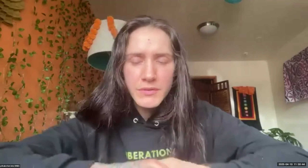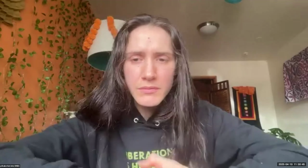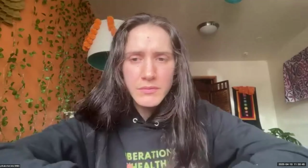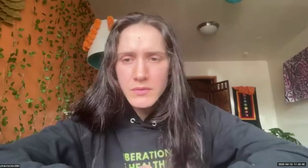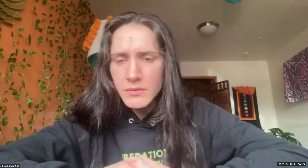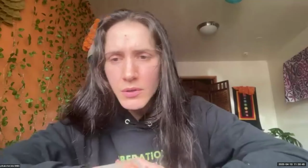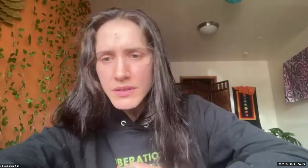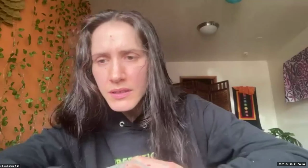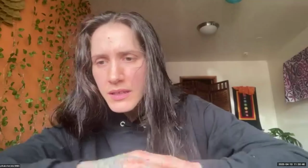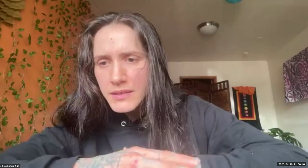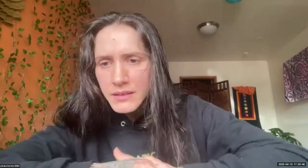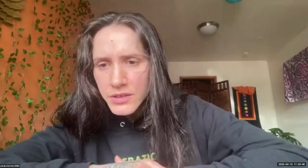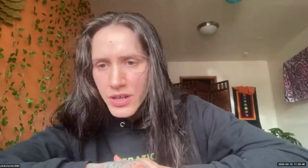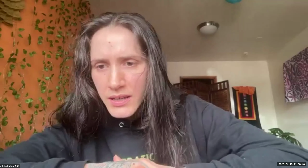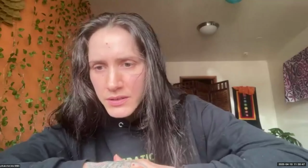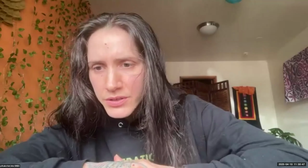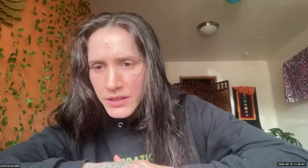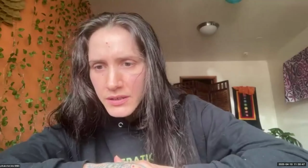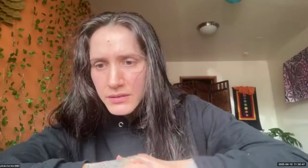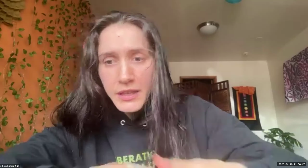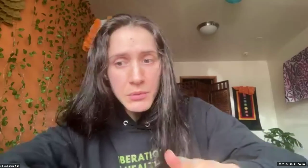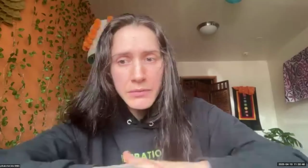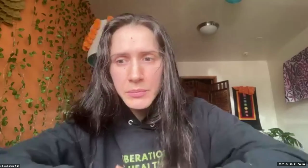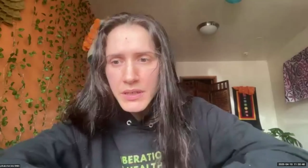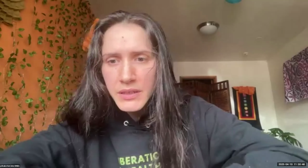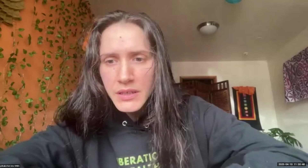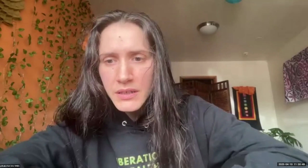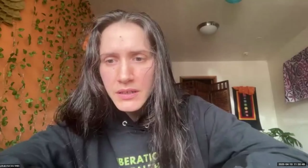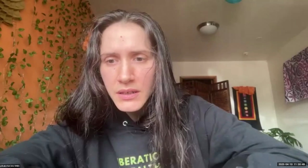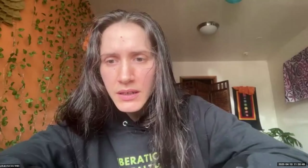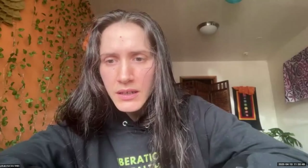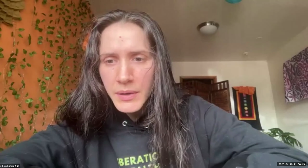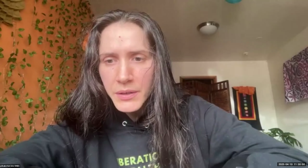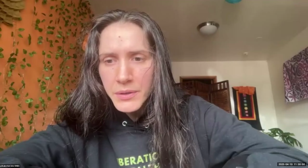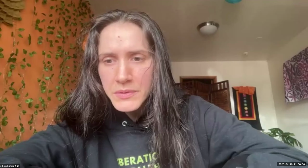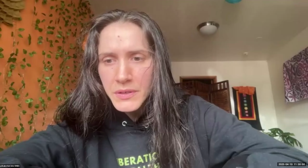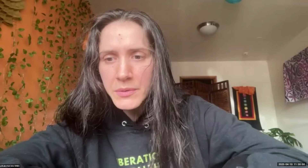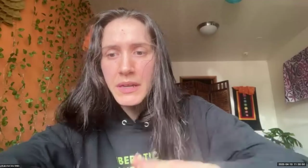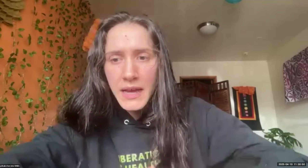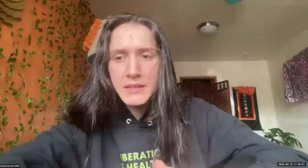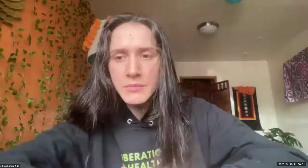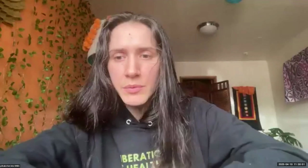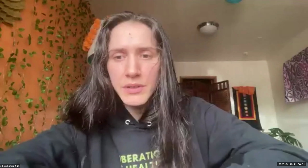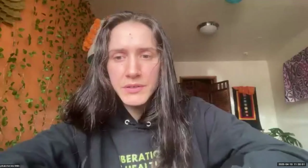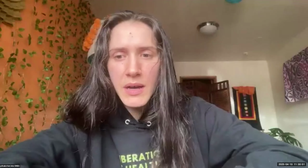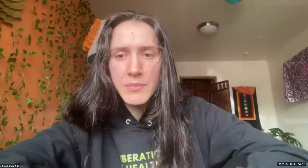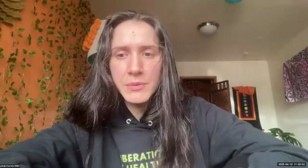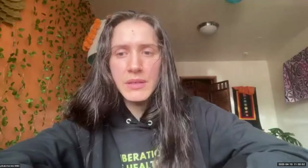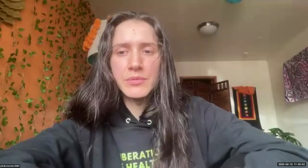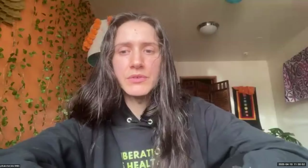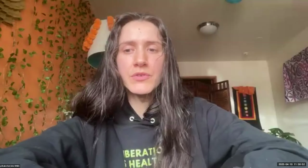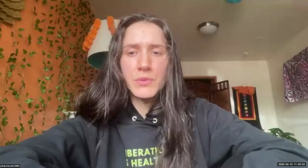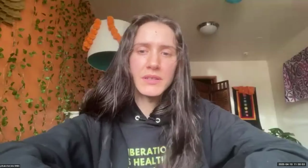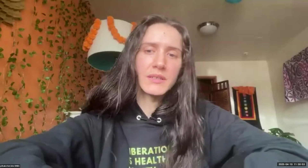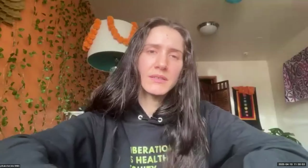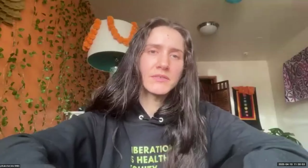Yeah, I'm just noticing Daisy in the chat shared, thank you all for being here. I know this was also an ask, but we are so happy